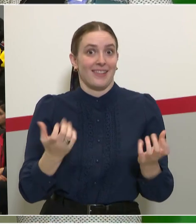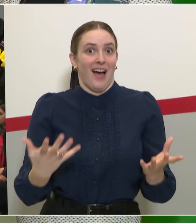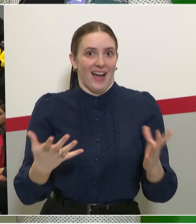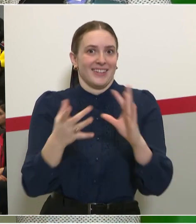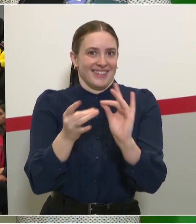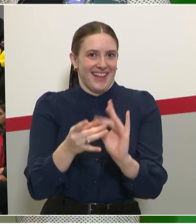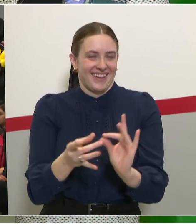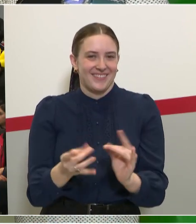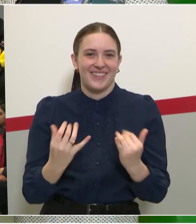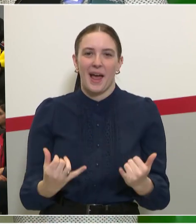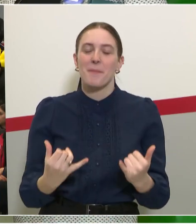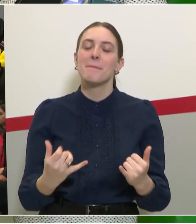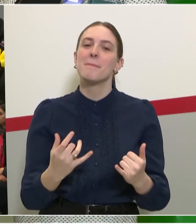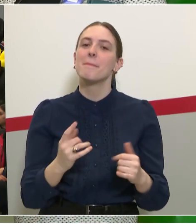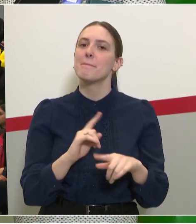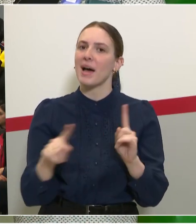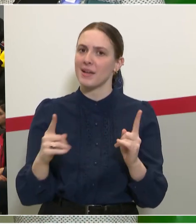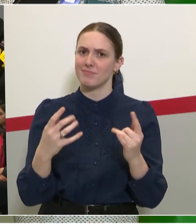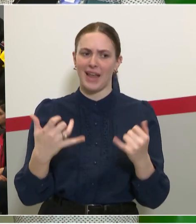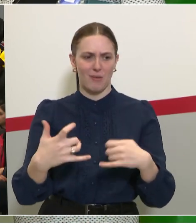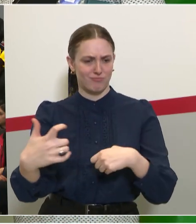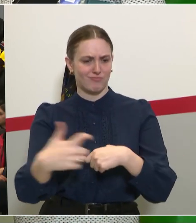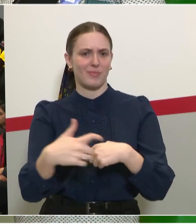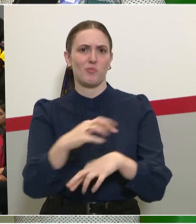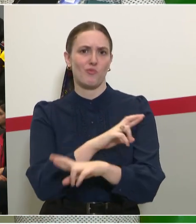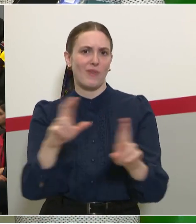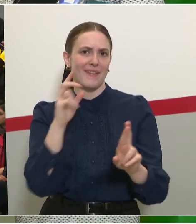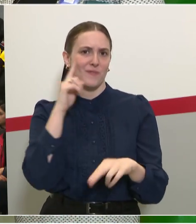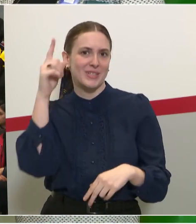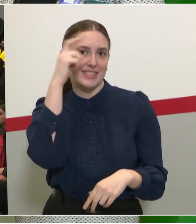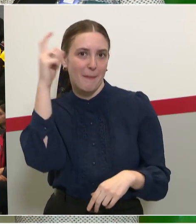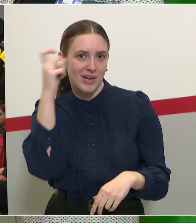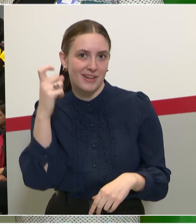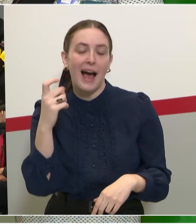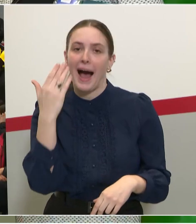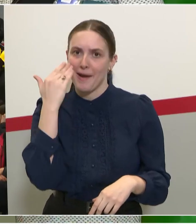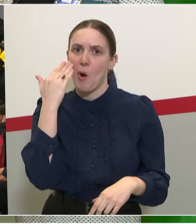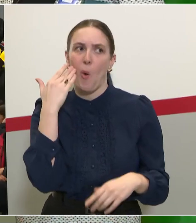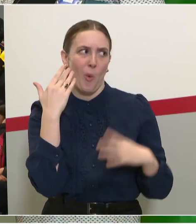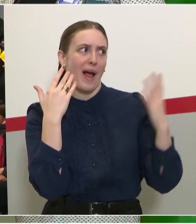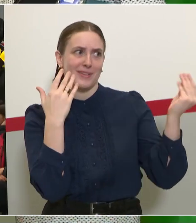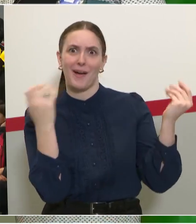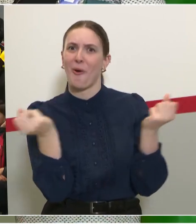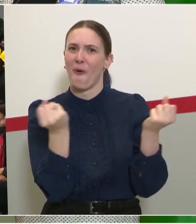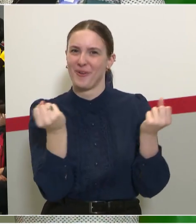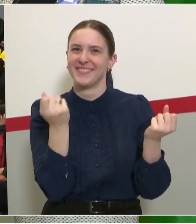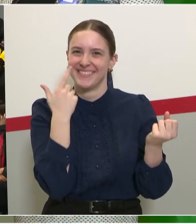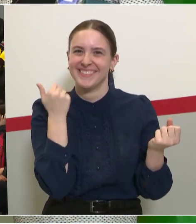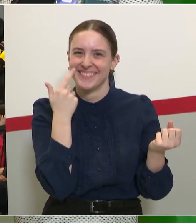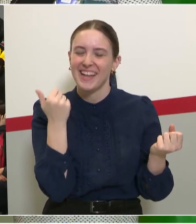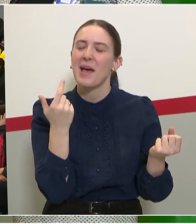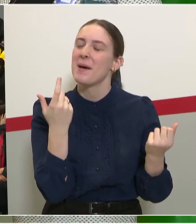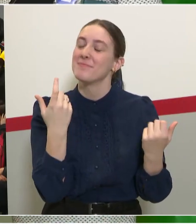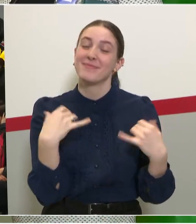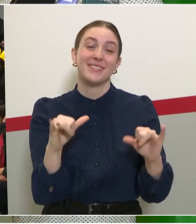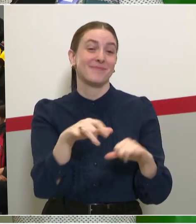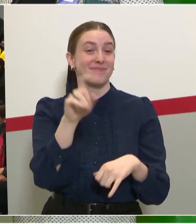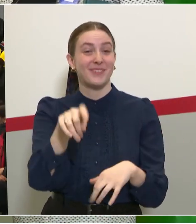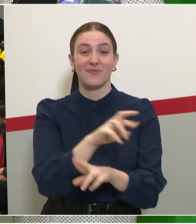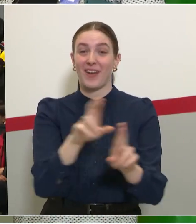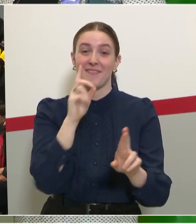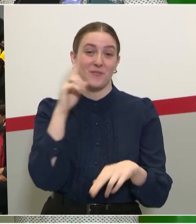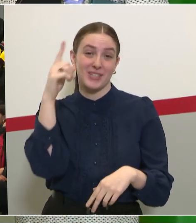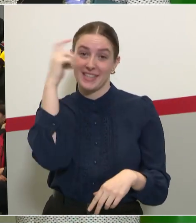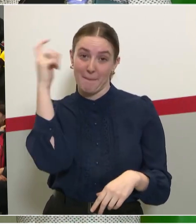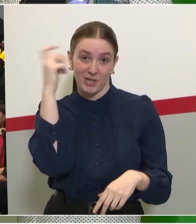say, but it's time to get ready for summer. I know it's very cold outside, but it's time to get ready for